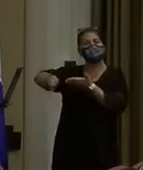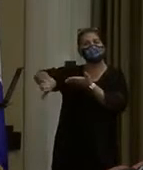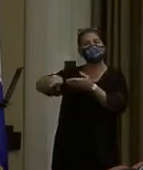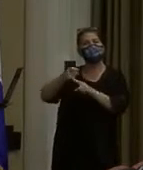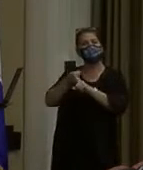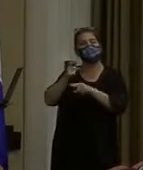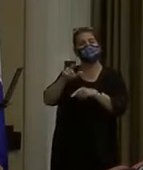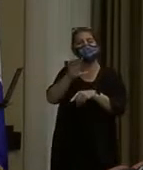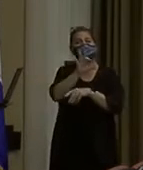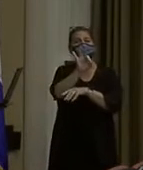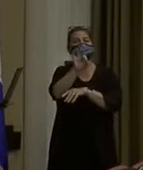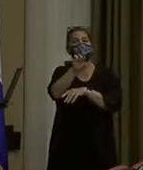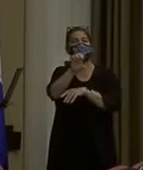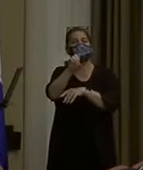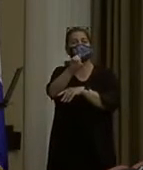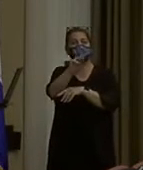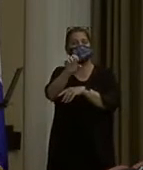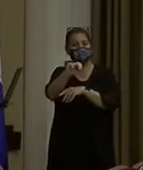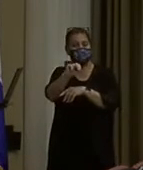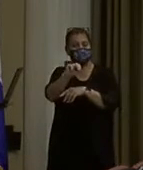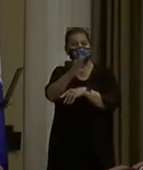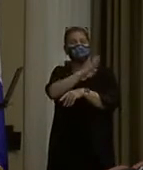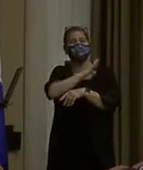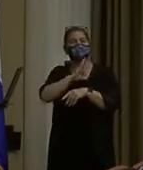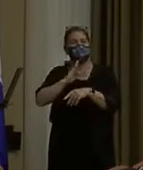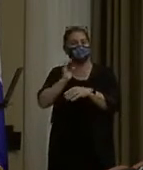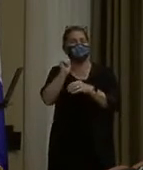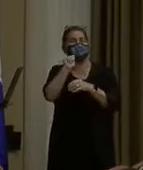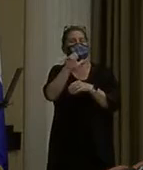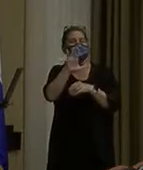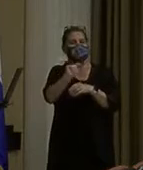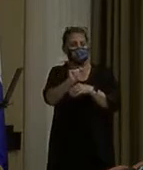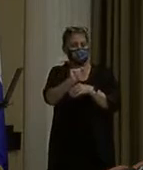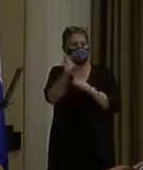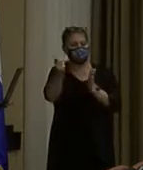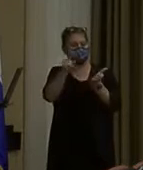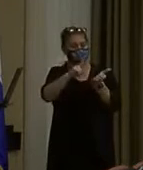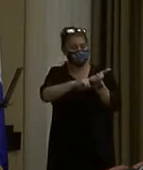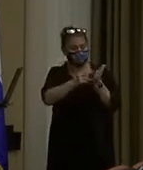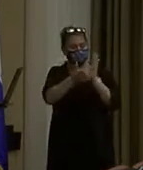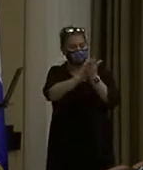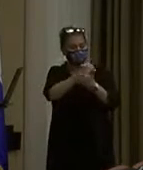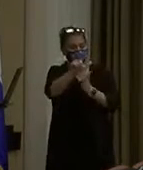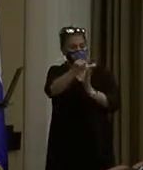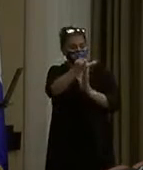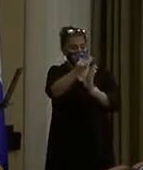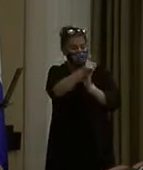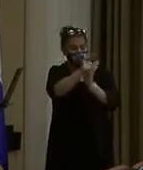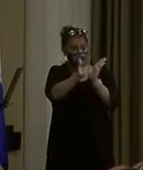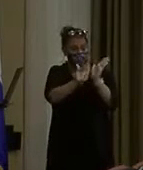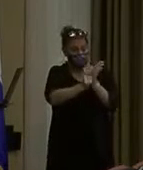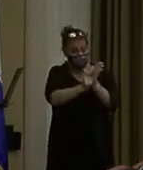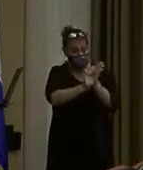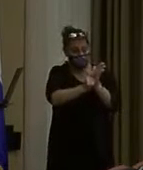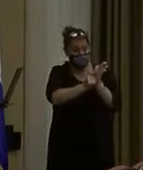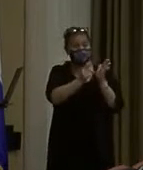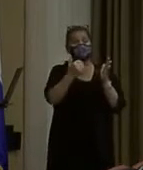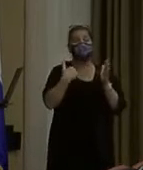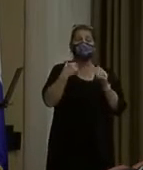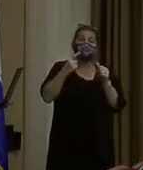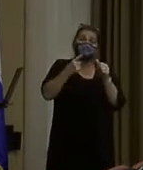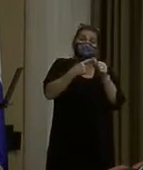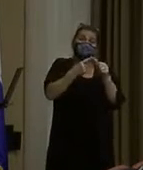bill, the Freedmen's Bureau Act. He signs it into law. And guess what? We have the